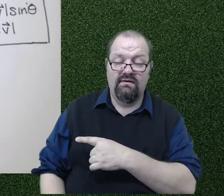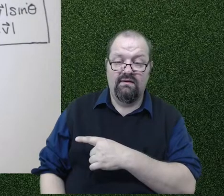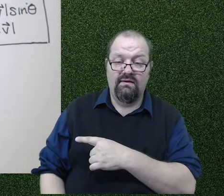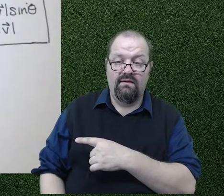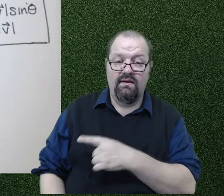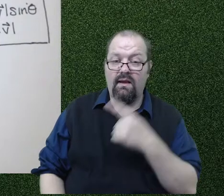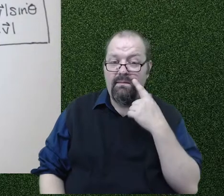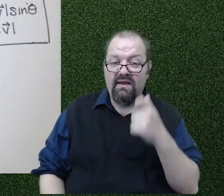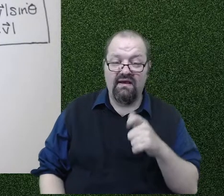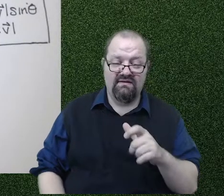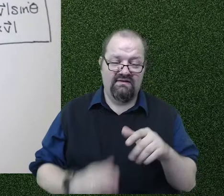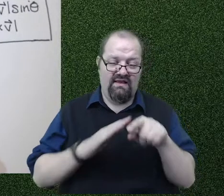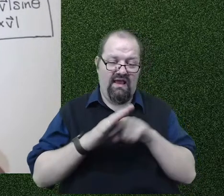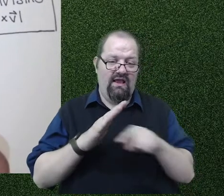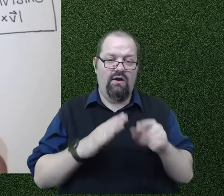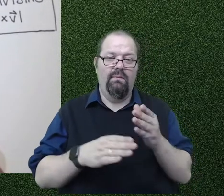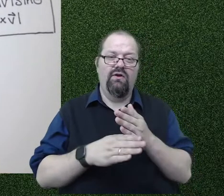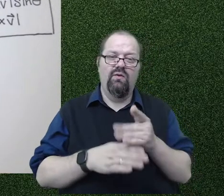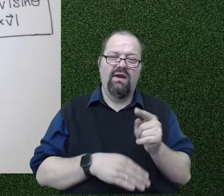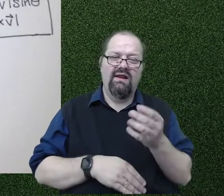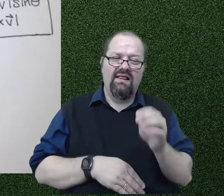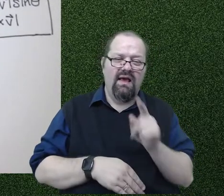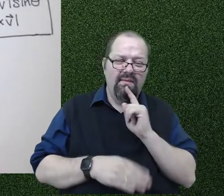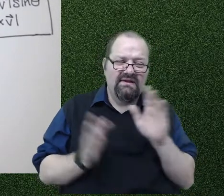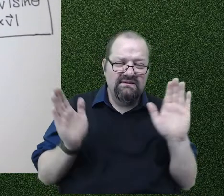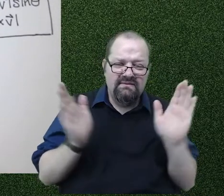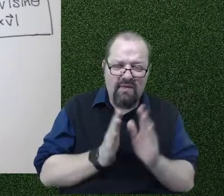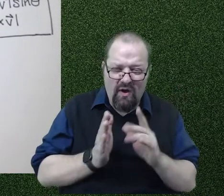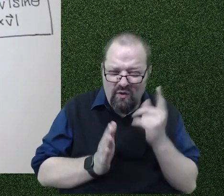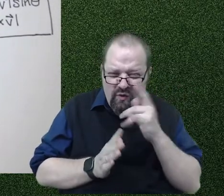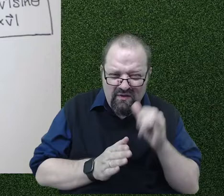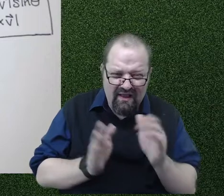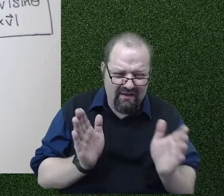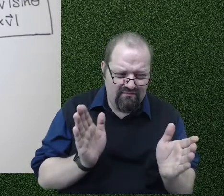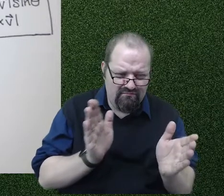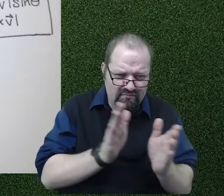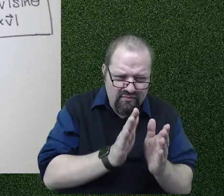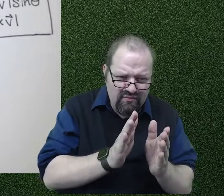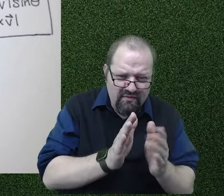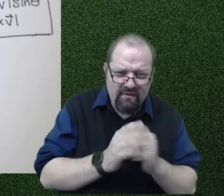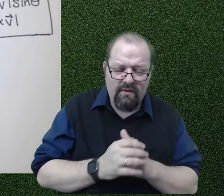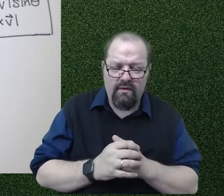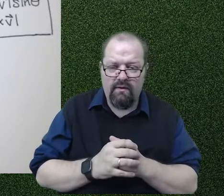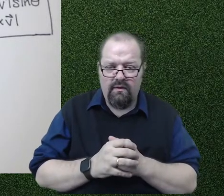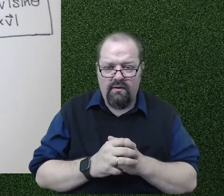because the angle between them is very small, maybe it looks like my vectors have very small magnitude as well.